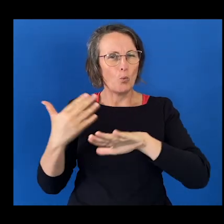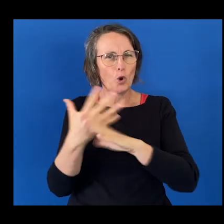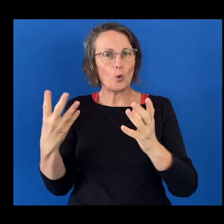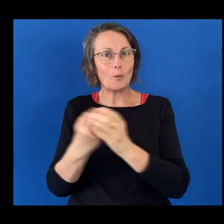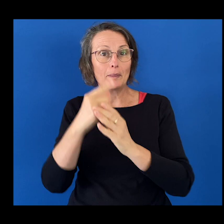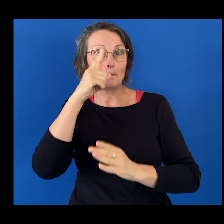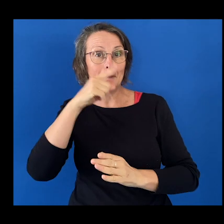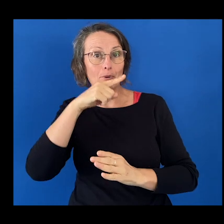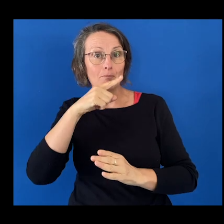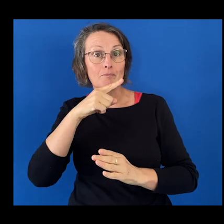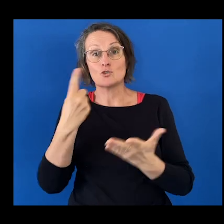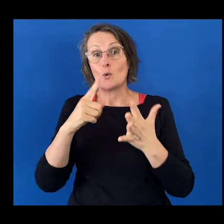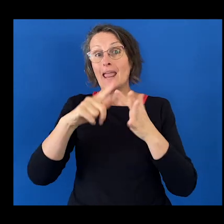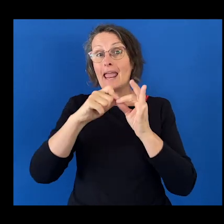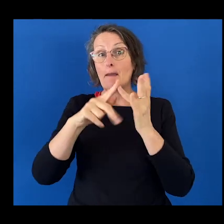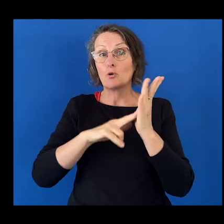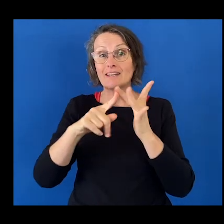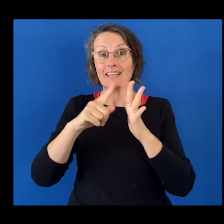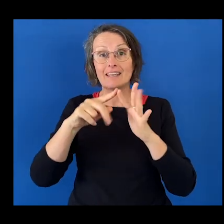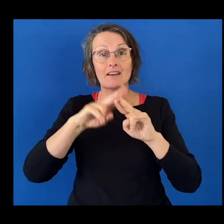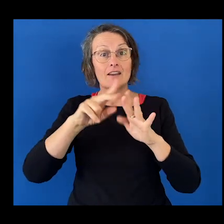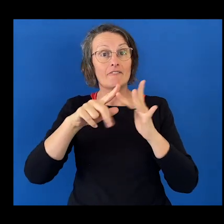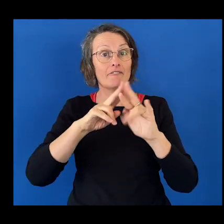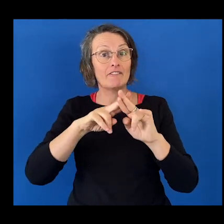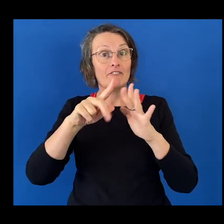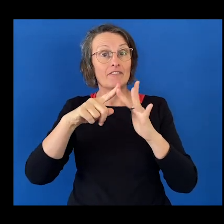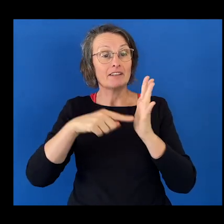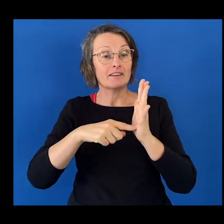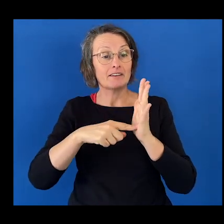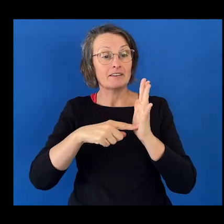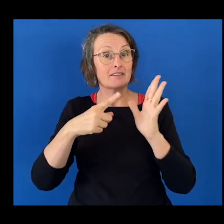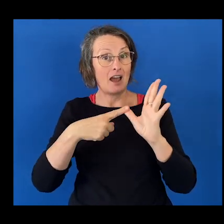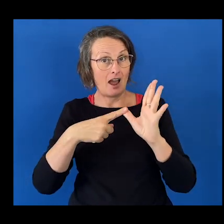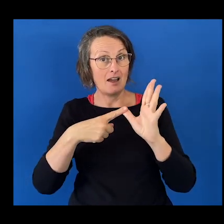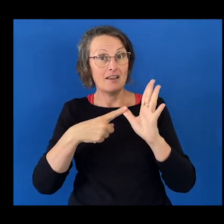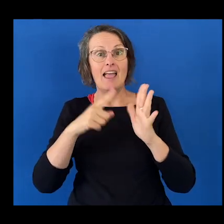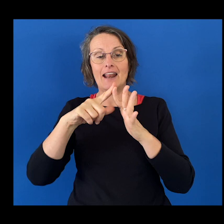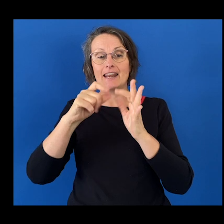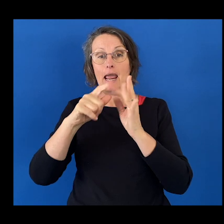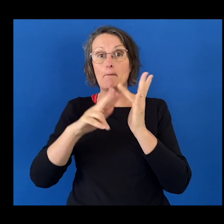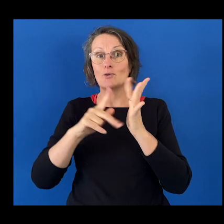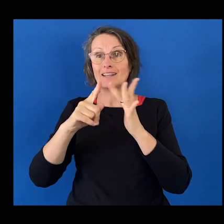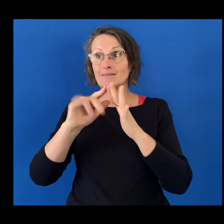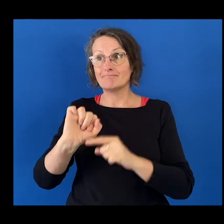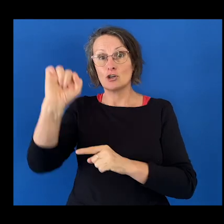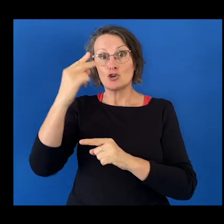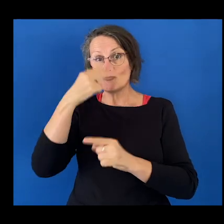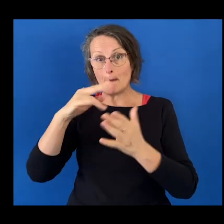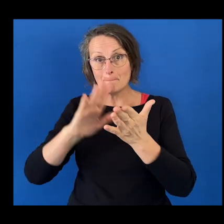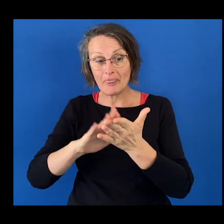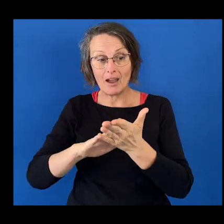about. You talked about Ebony Fafita and Taiko Ogawa, and Ebony's grandmother too. Talk about